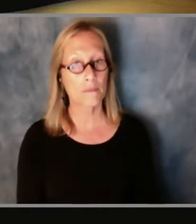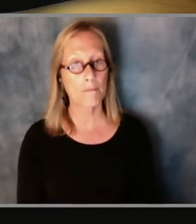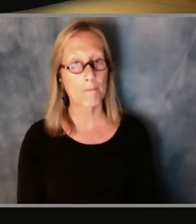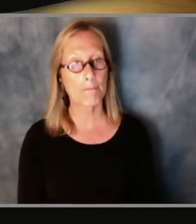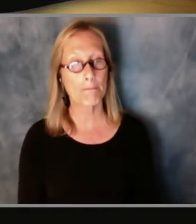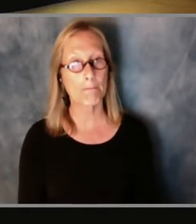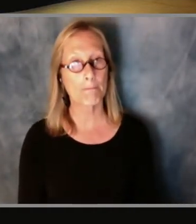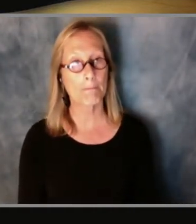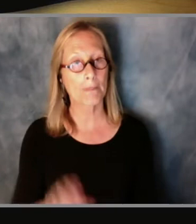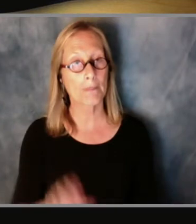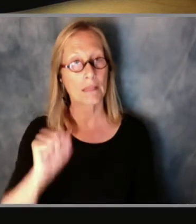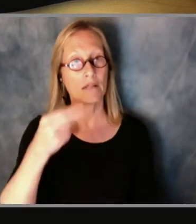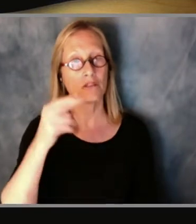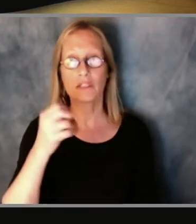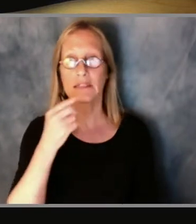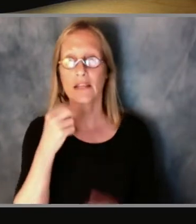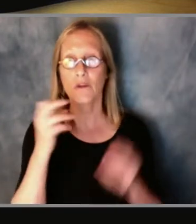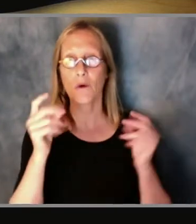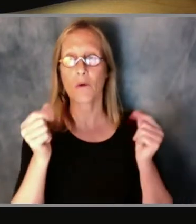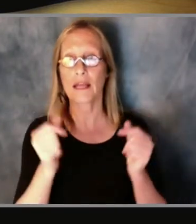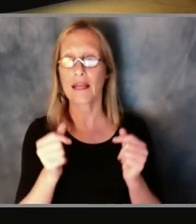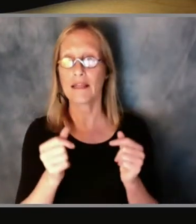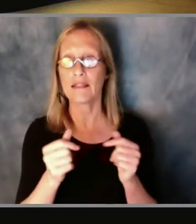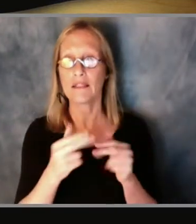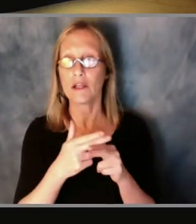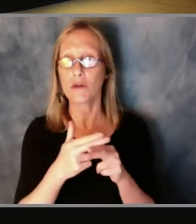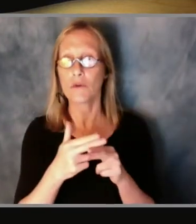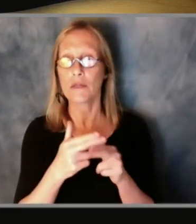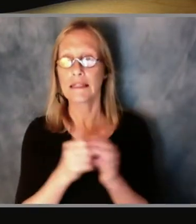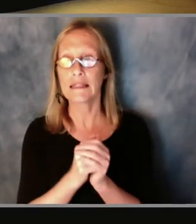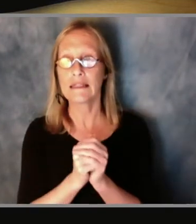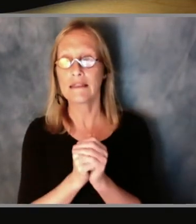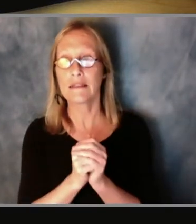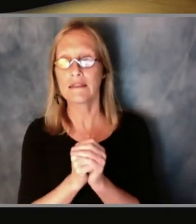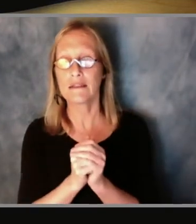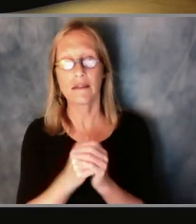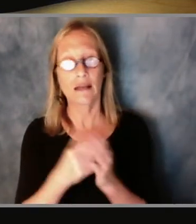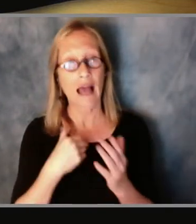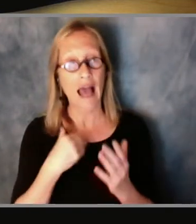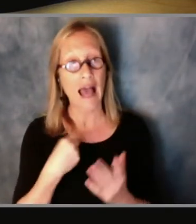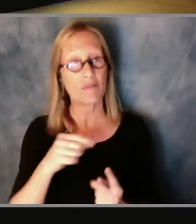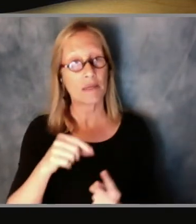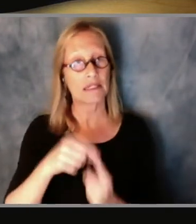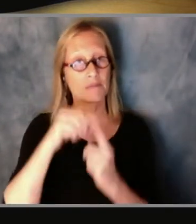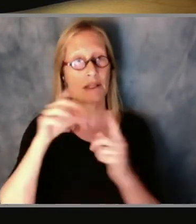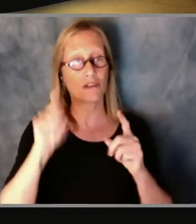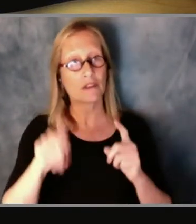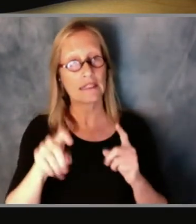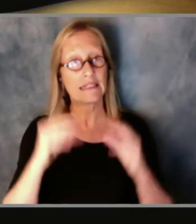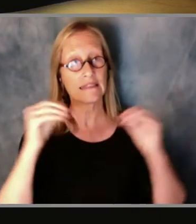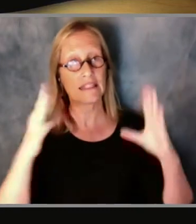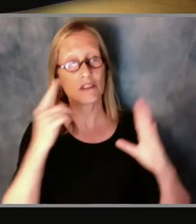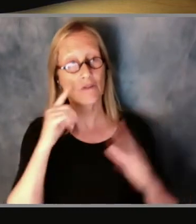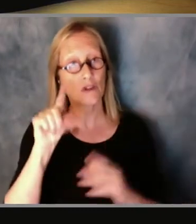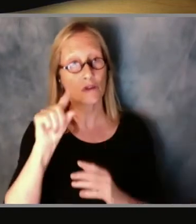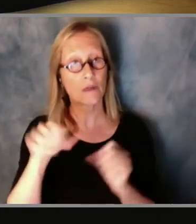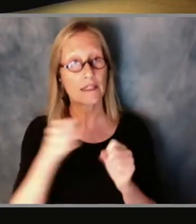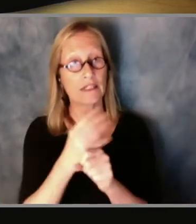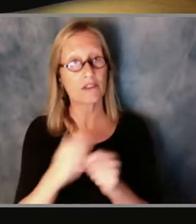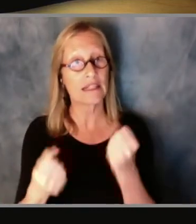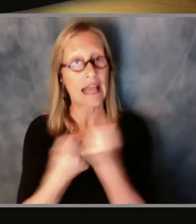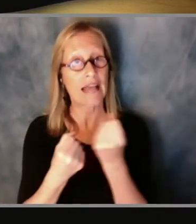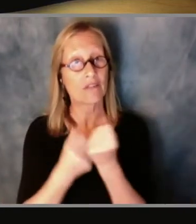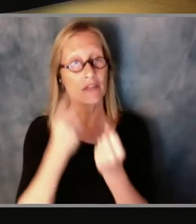Okay, real quickly, Shane Sinensi from East Maui. I've been a special needs teacher for 20 years and an advocate for children with